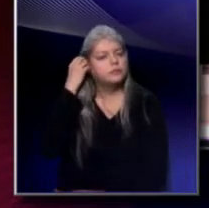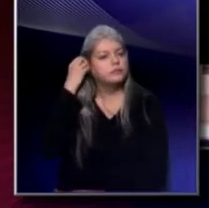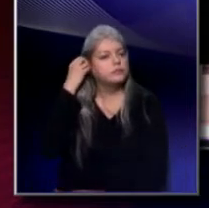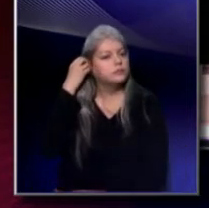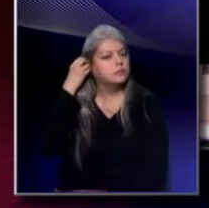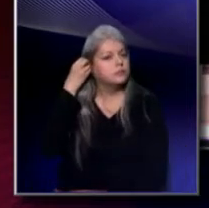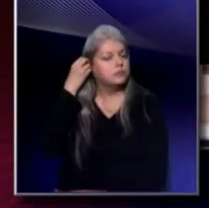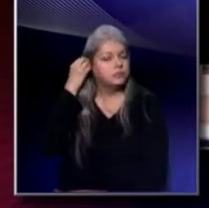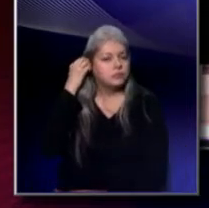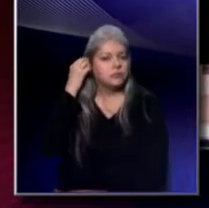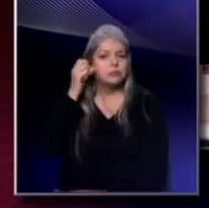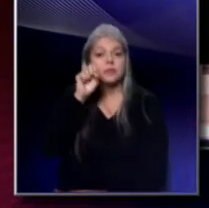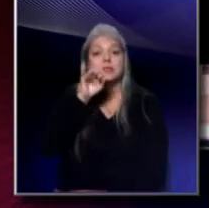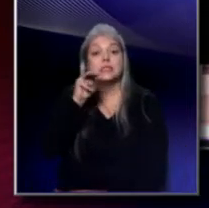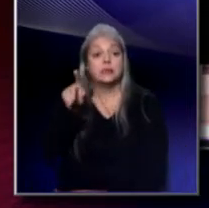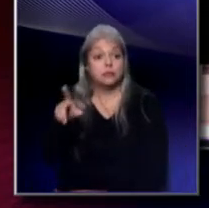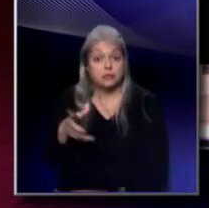Any other questions?